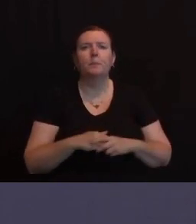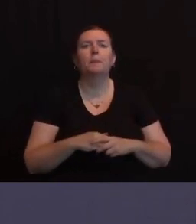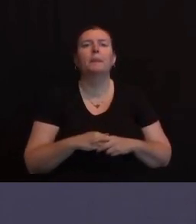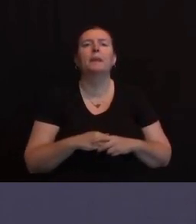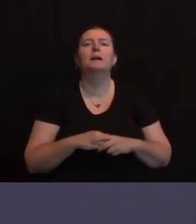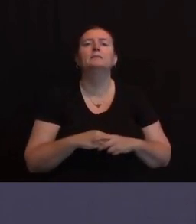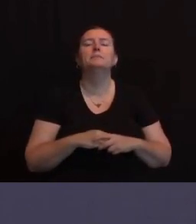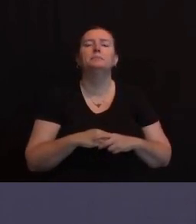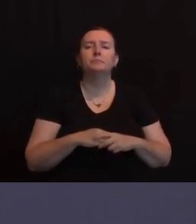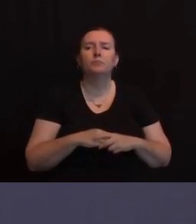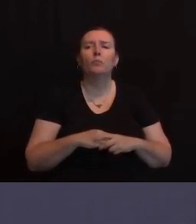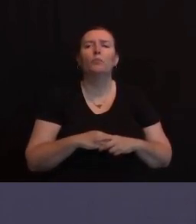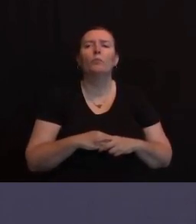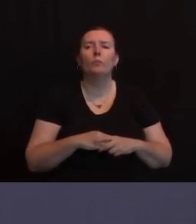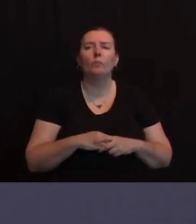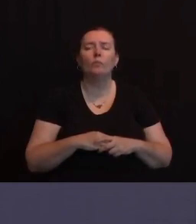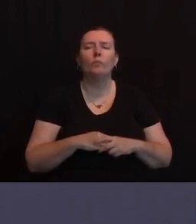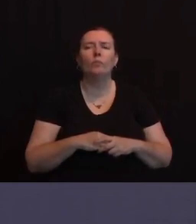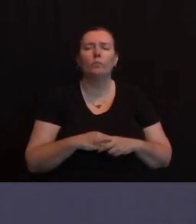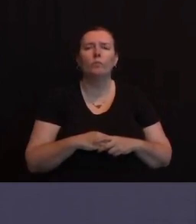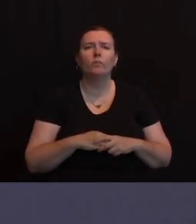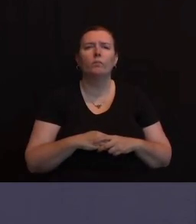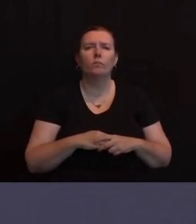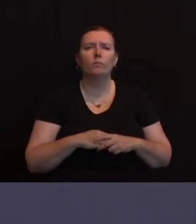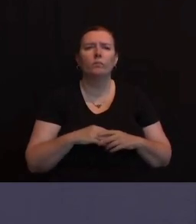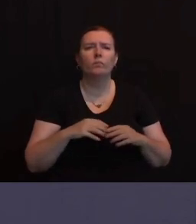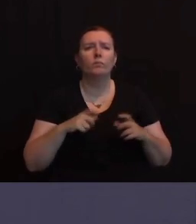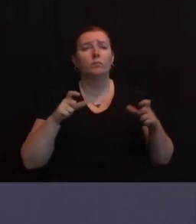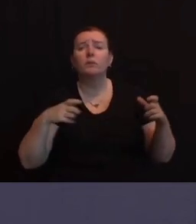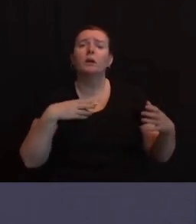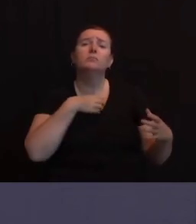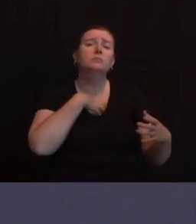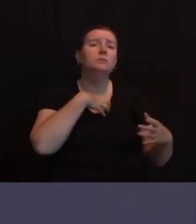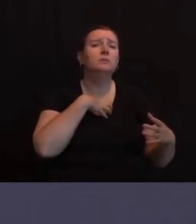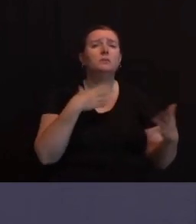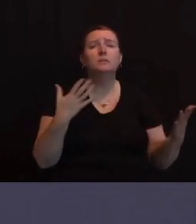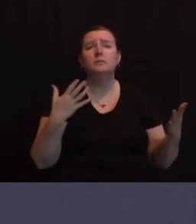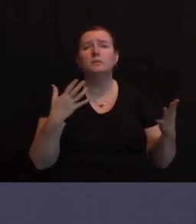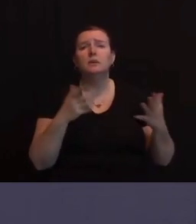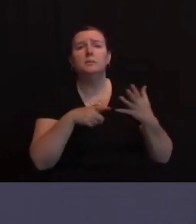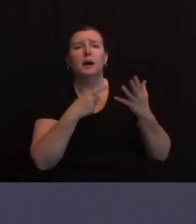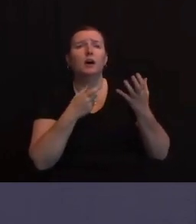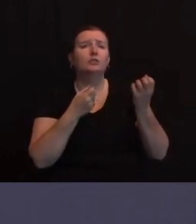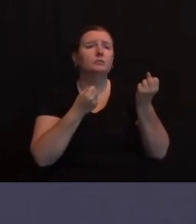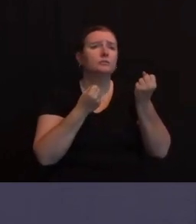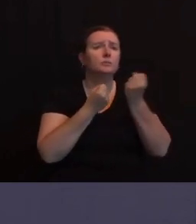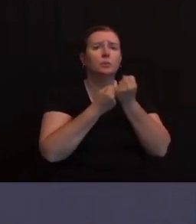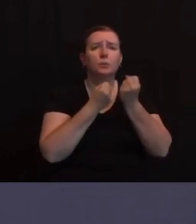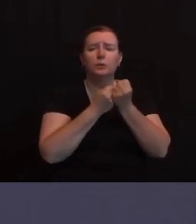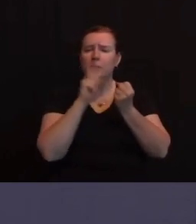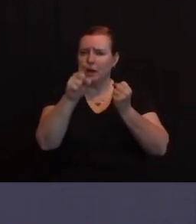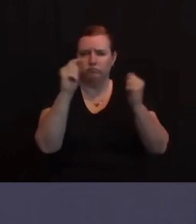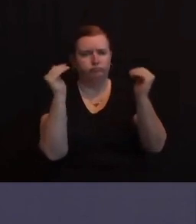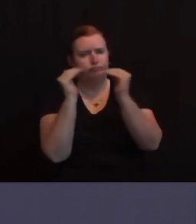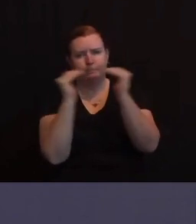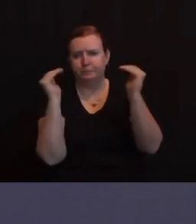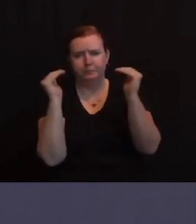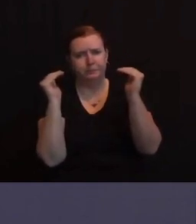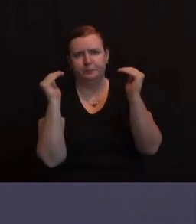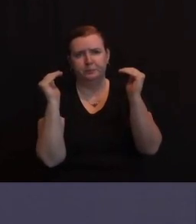with all due respect, there's a strong chorus on both sides of this. And I will focus my answer specifically on the equity